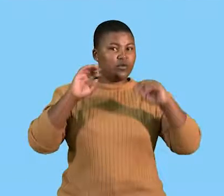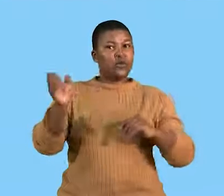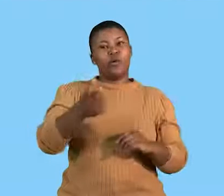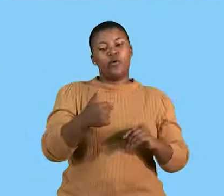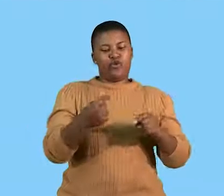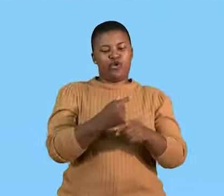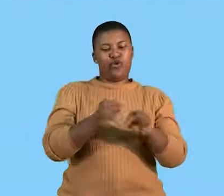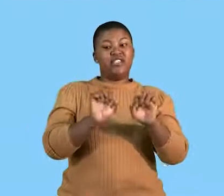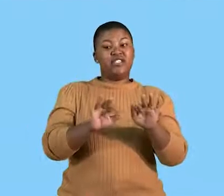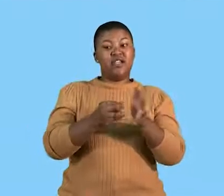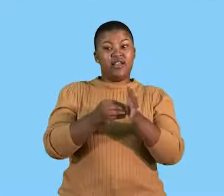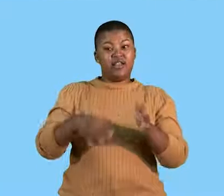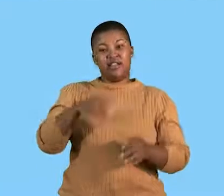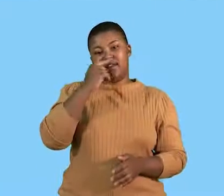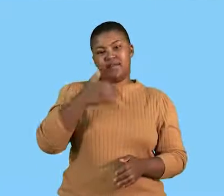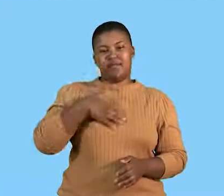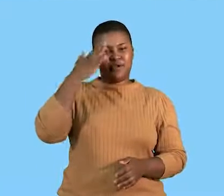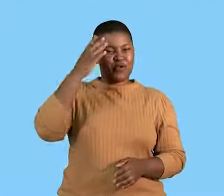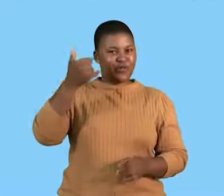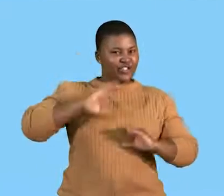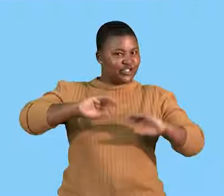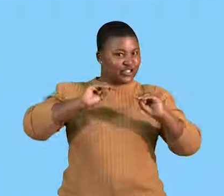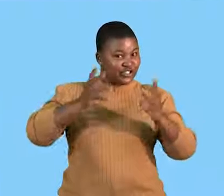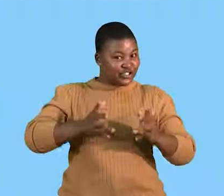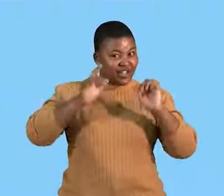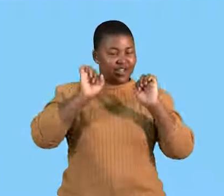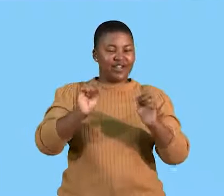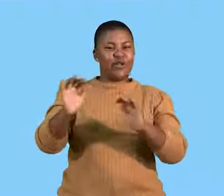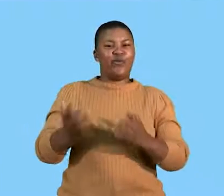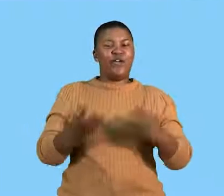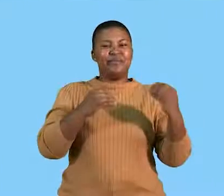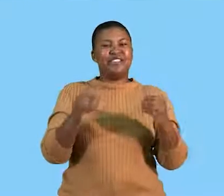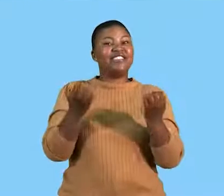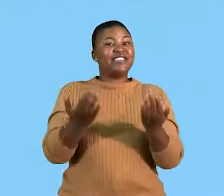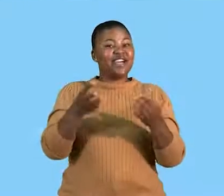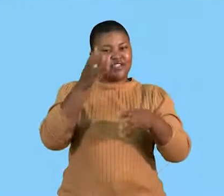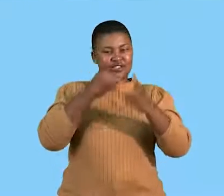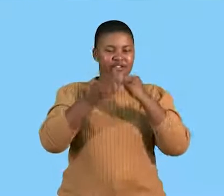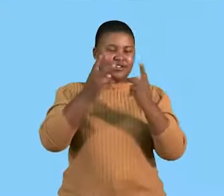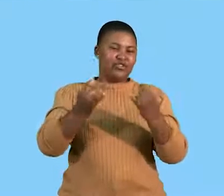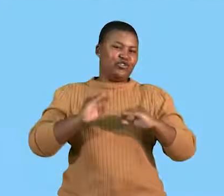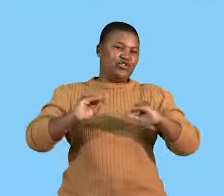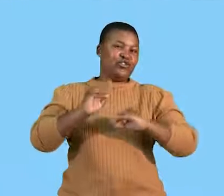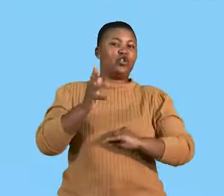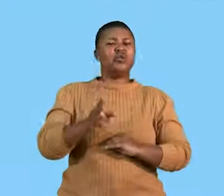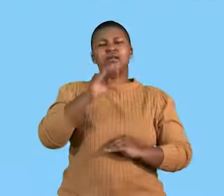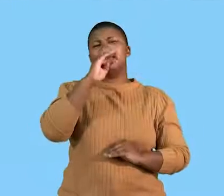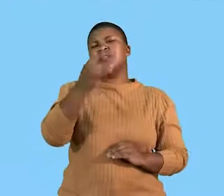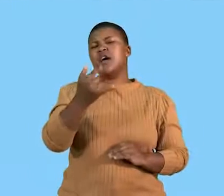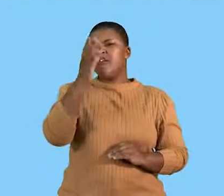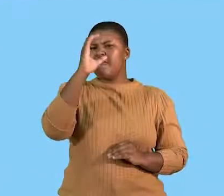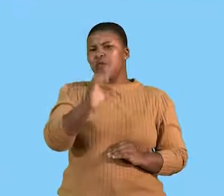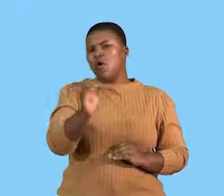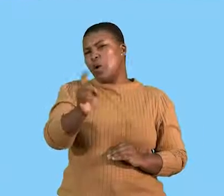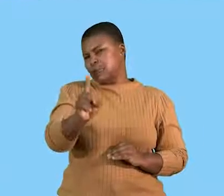Hello to all our grade 10 learners. My name is Marley Morrison and welcome to our business studies lesson where we will be taking